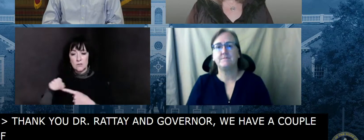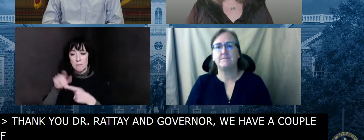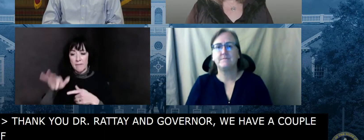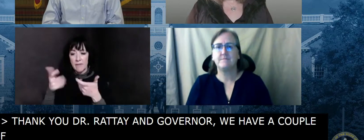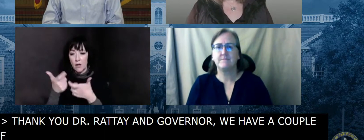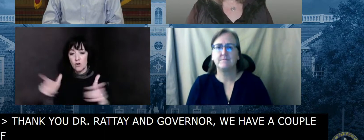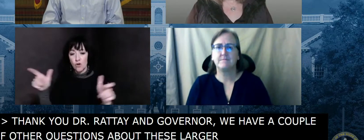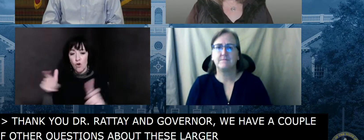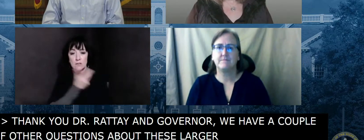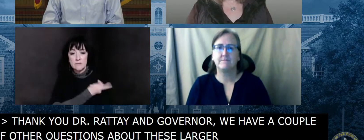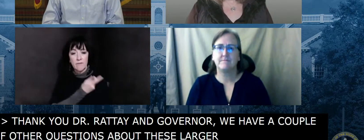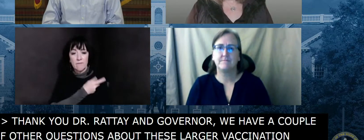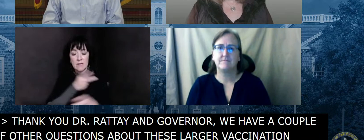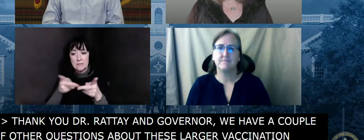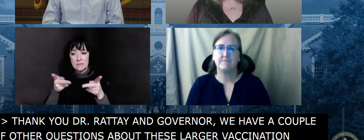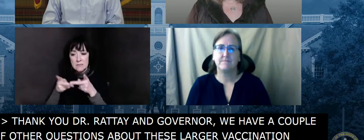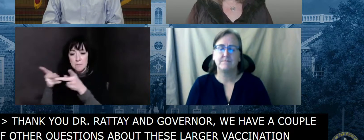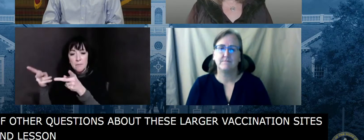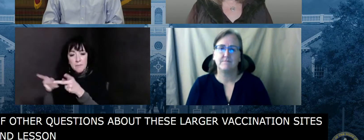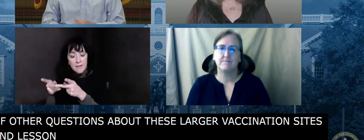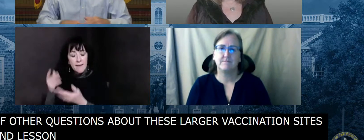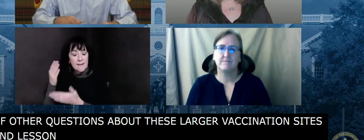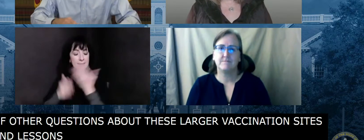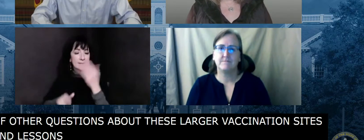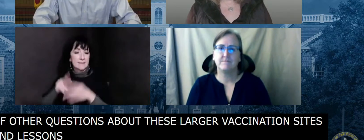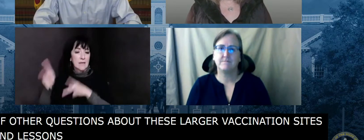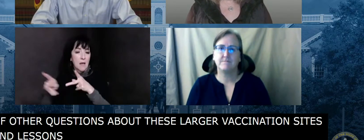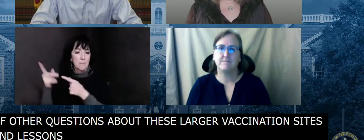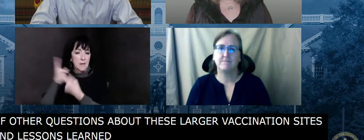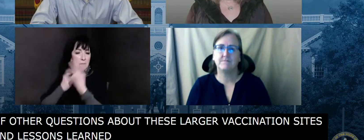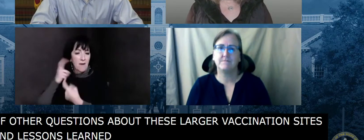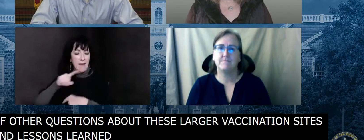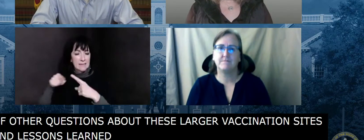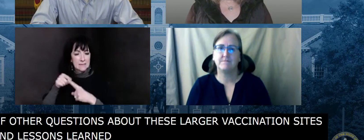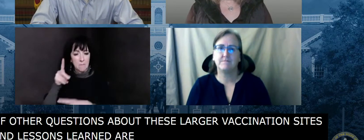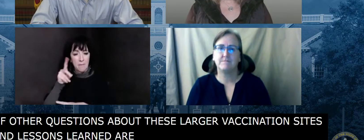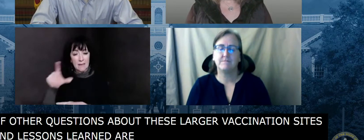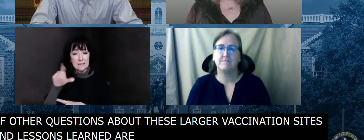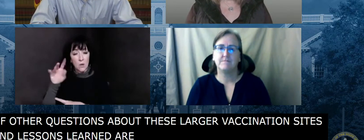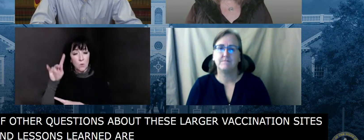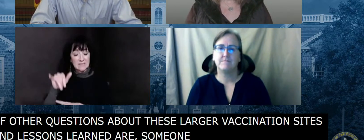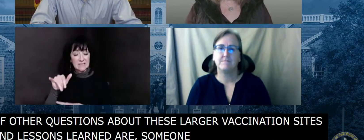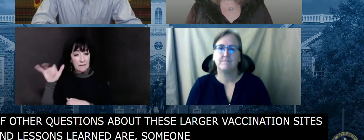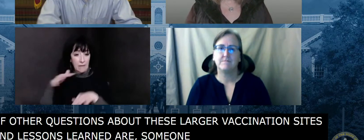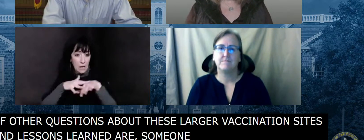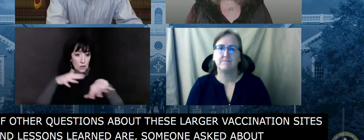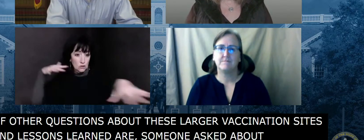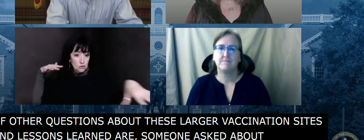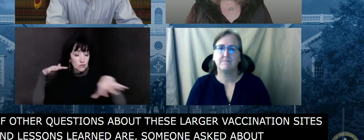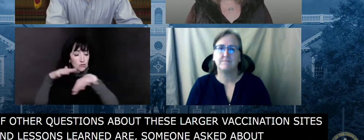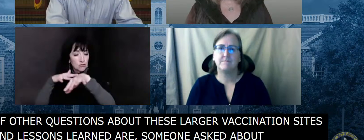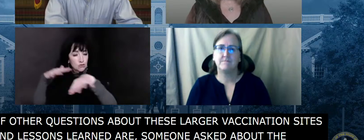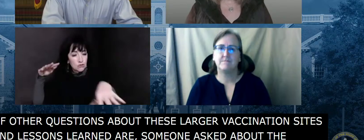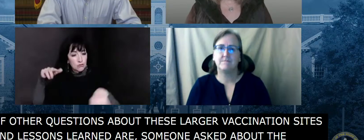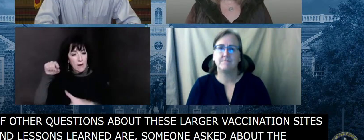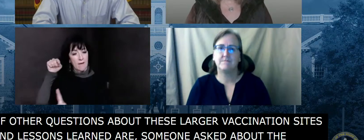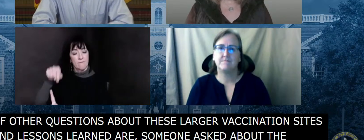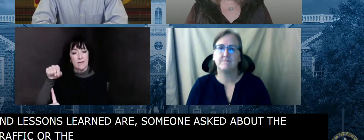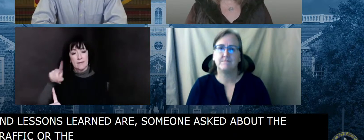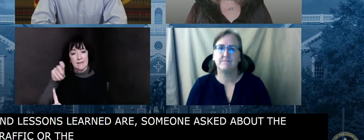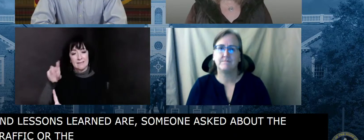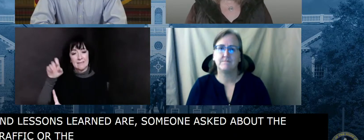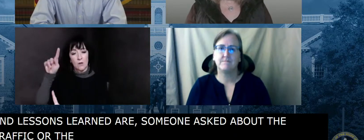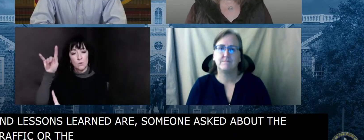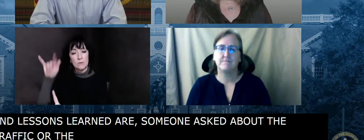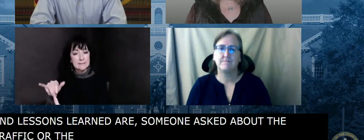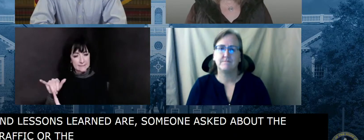asked about the traffic in Delaware City at the DMV. Do we have any lessons learned on the traffic or the process during this